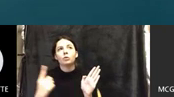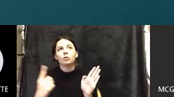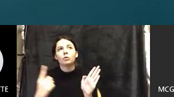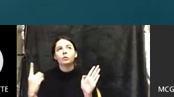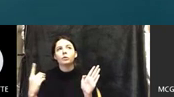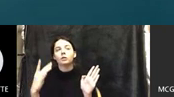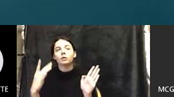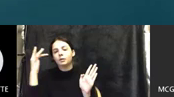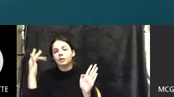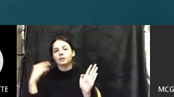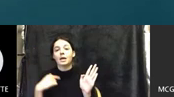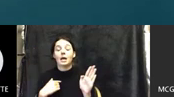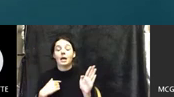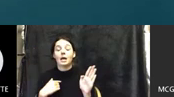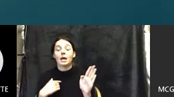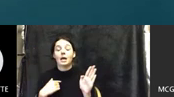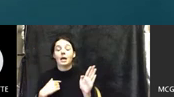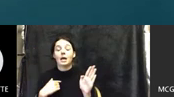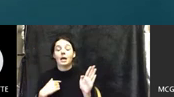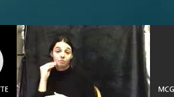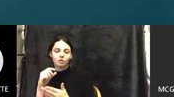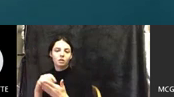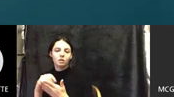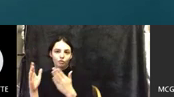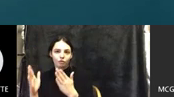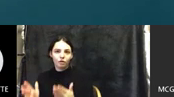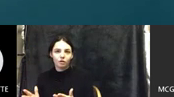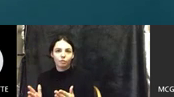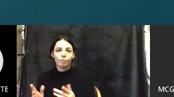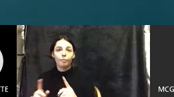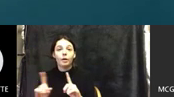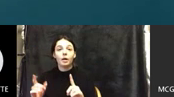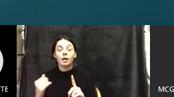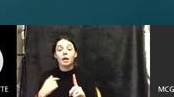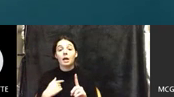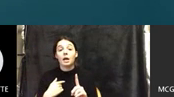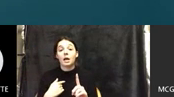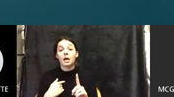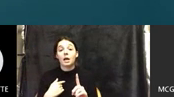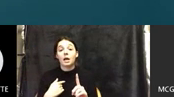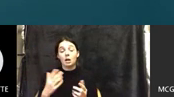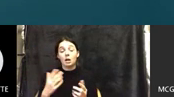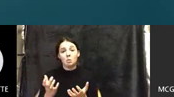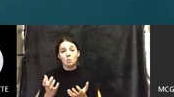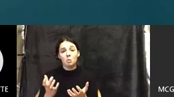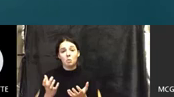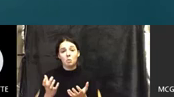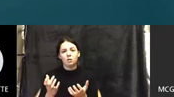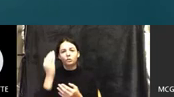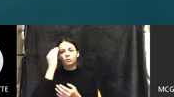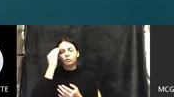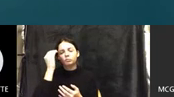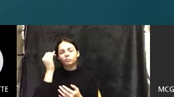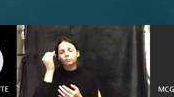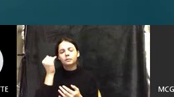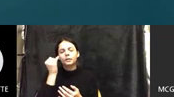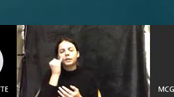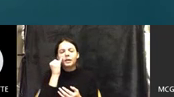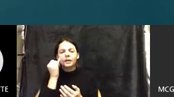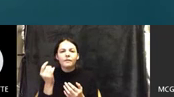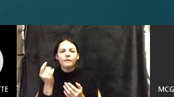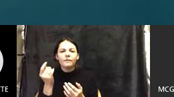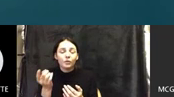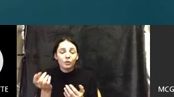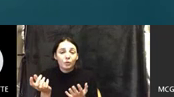But I would love to know if you guys have any examples of how words can change